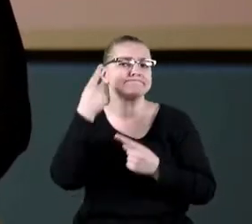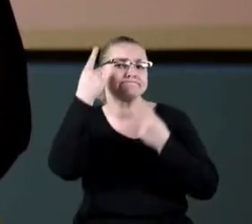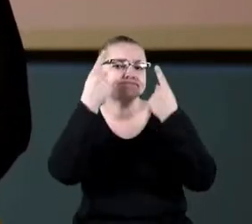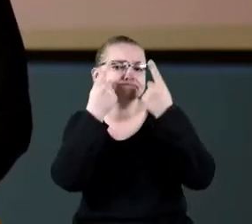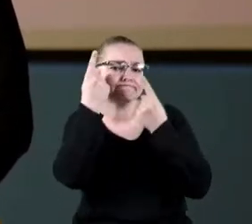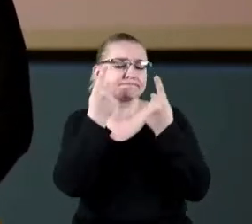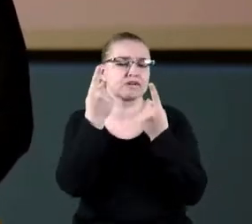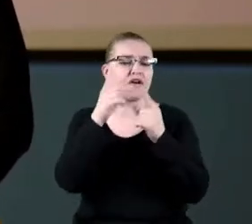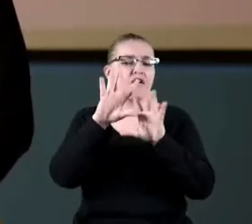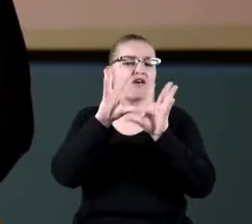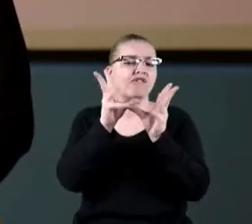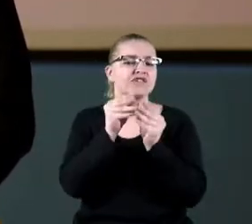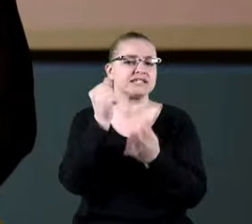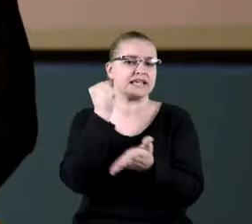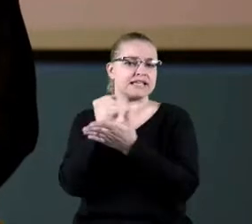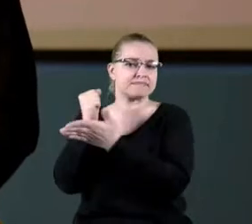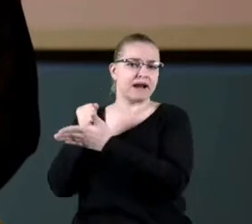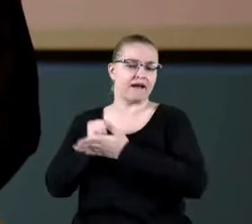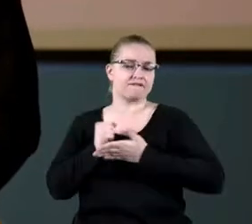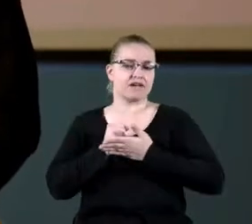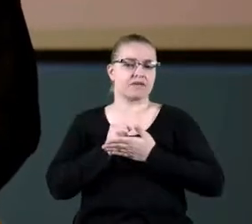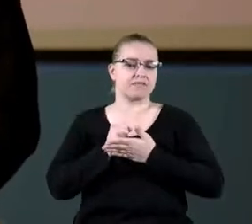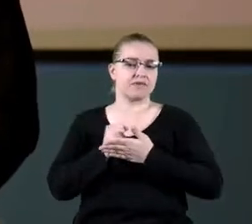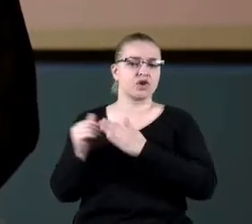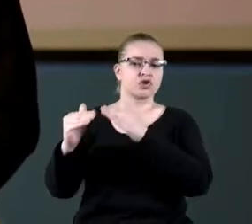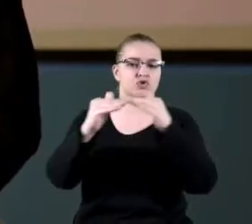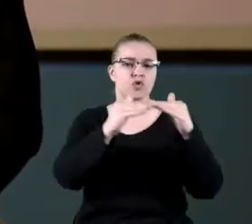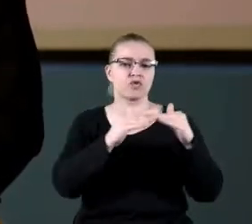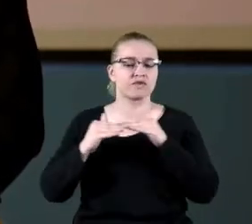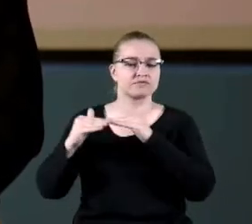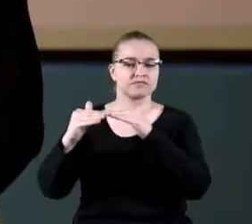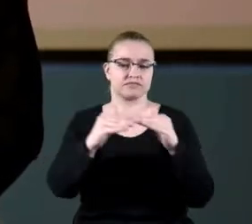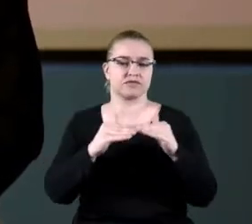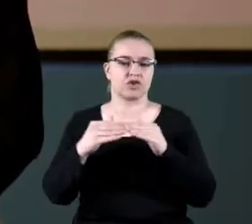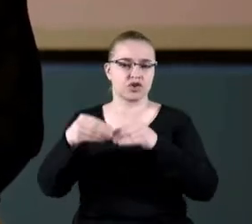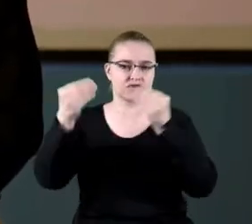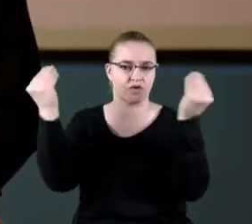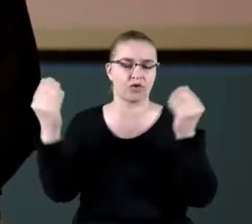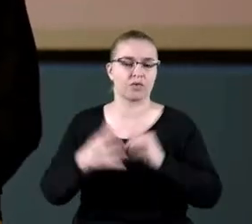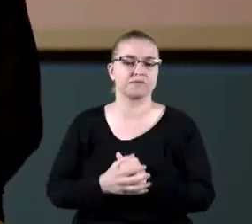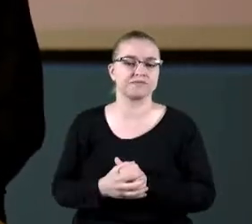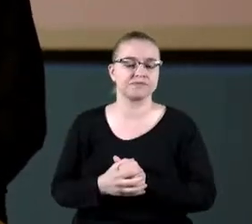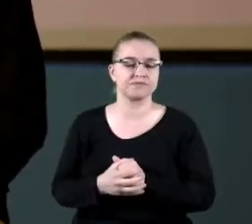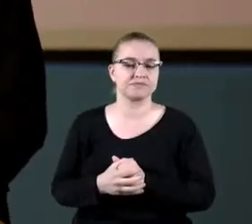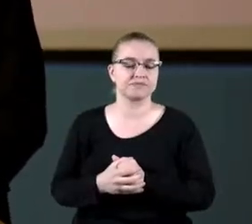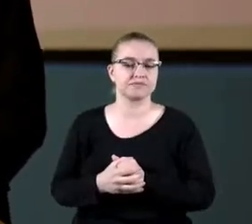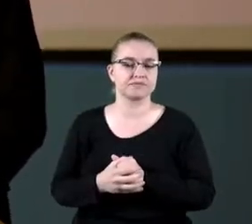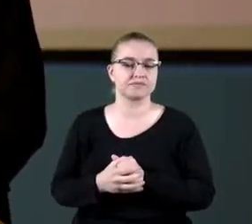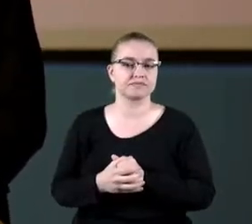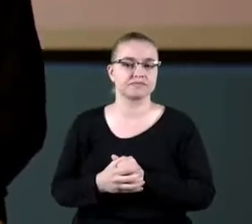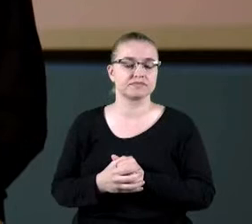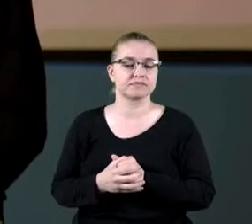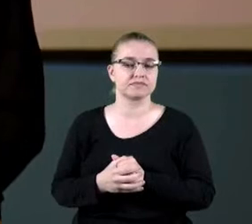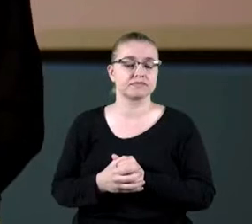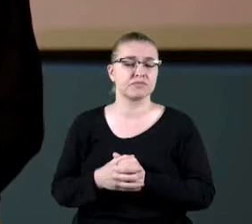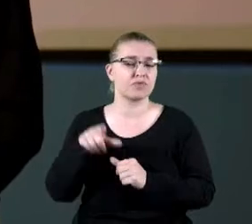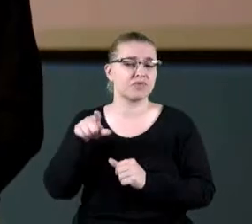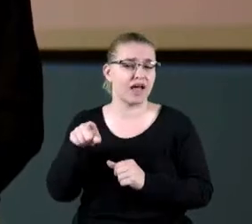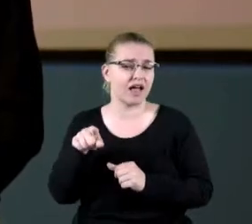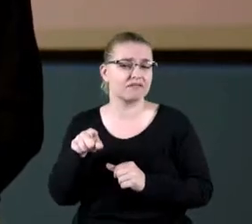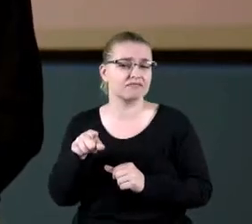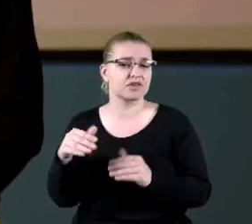of sustainable development that are equally approached and have the same level